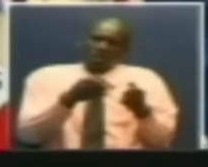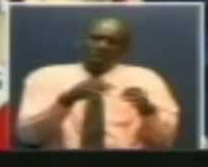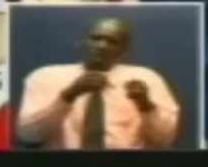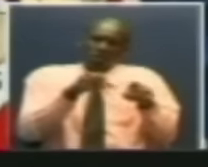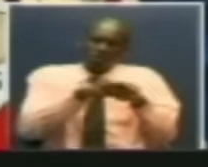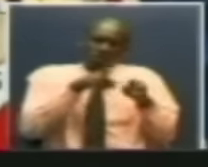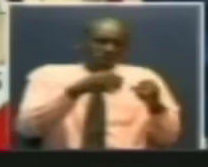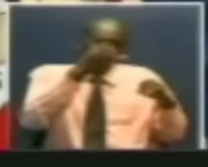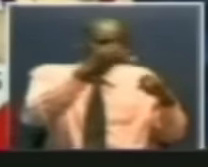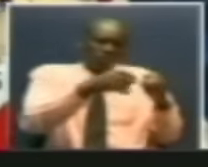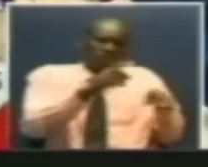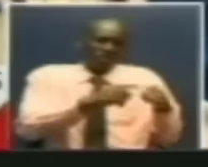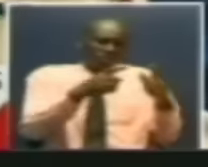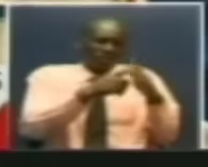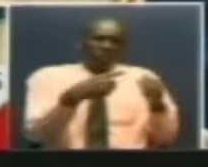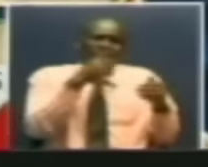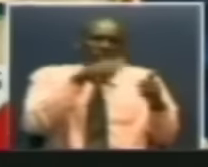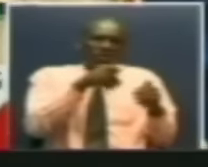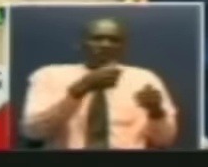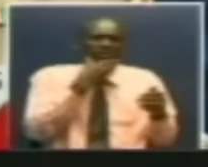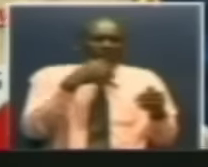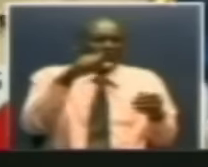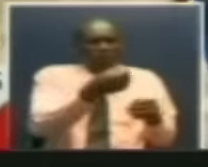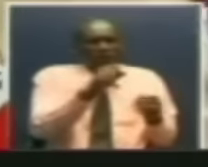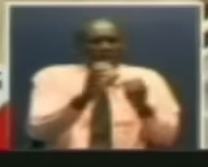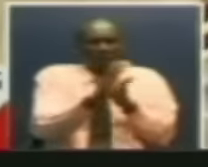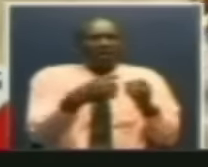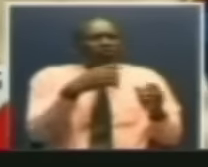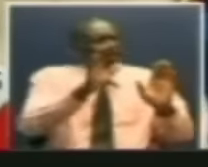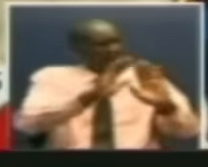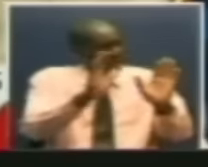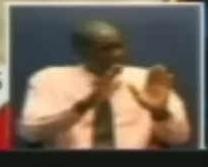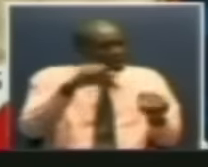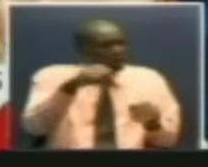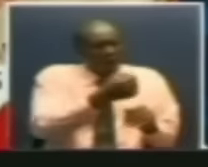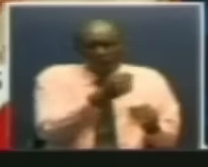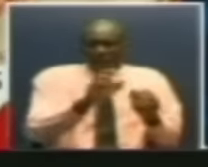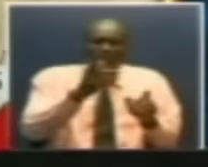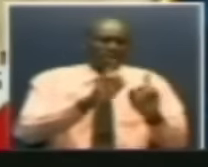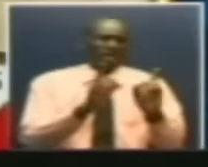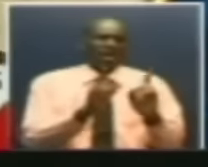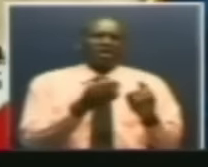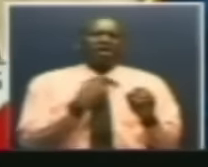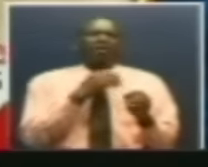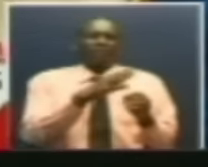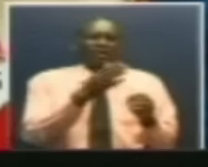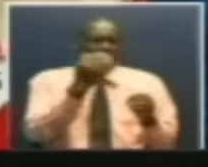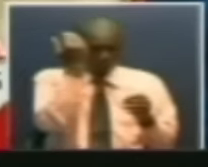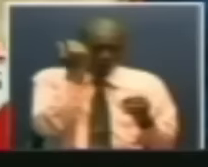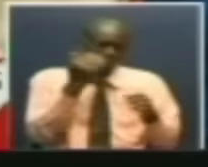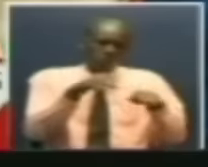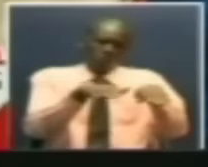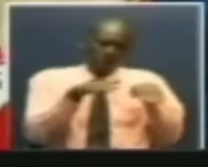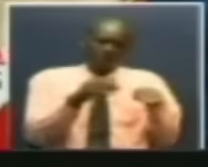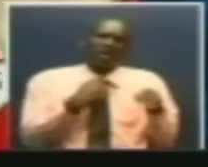Your conclusion when you are starting, you said this man is roaming. I've told you he's not roaming. He has been in court. Just a minute.